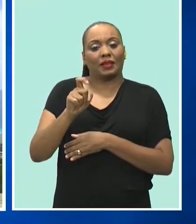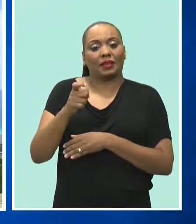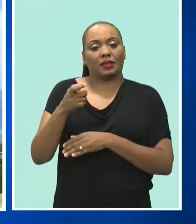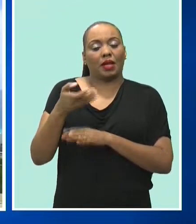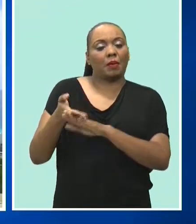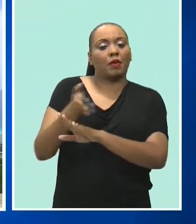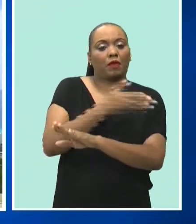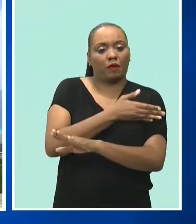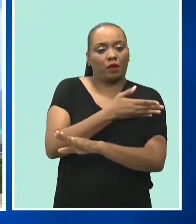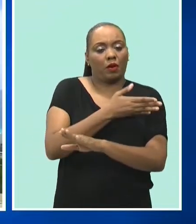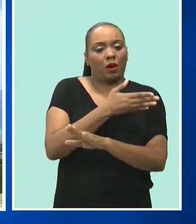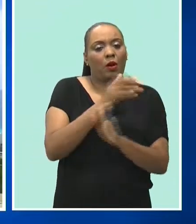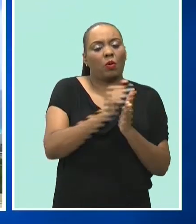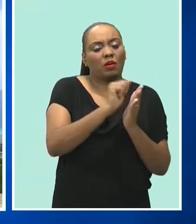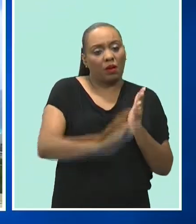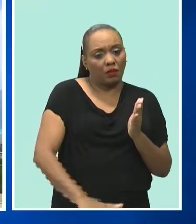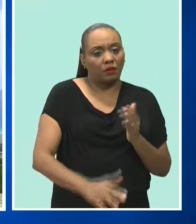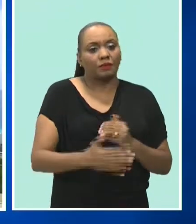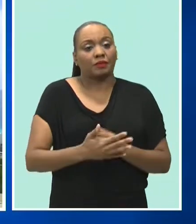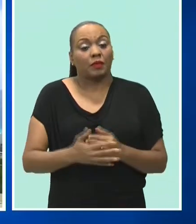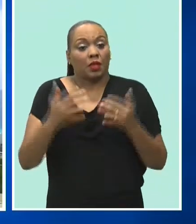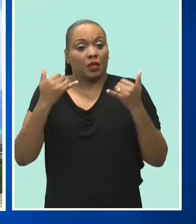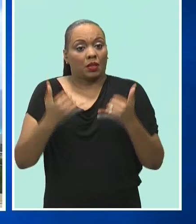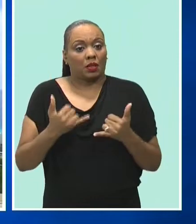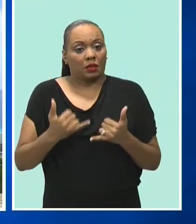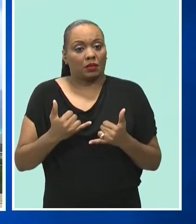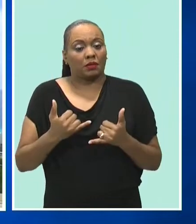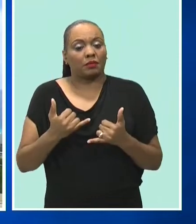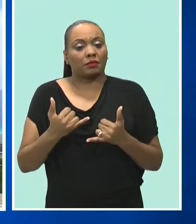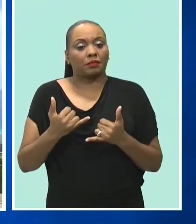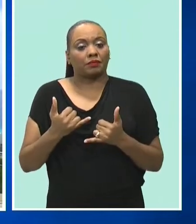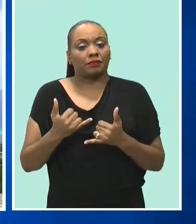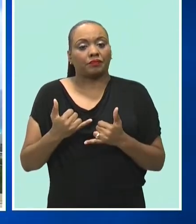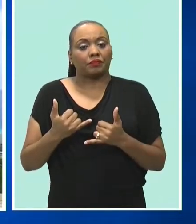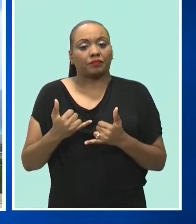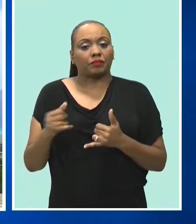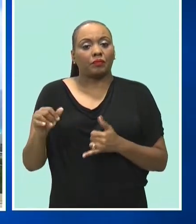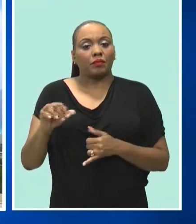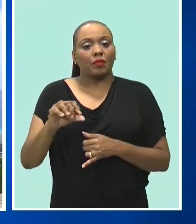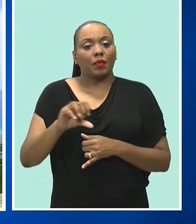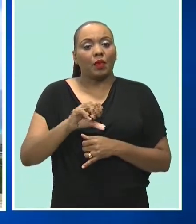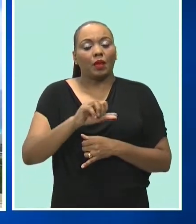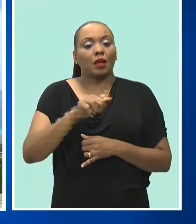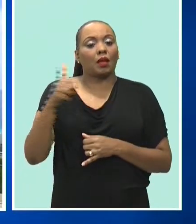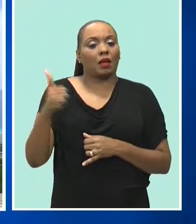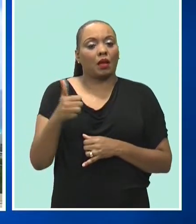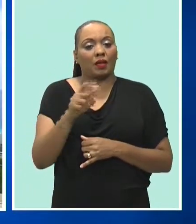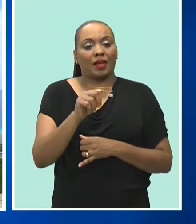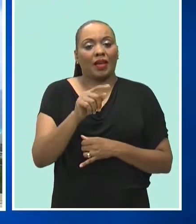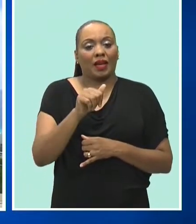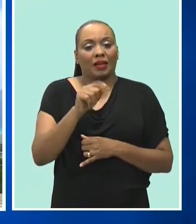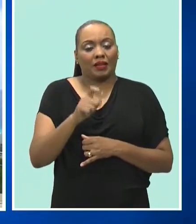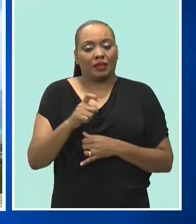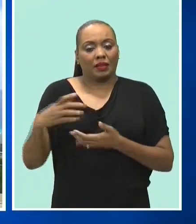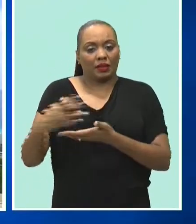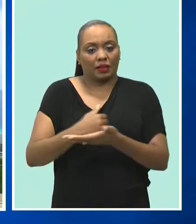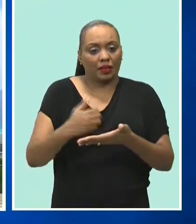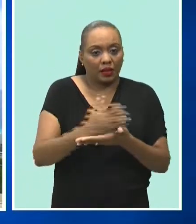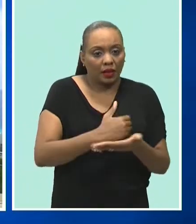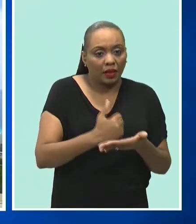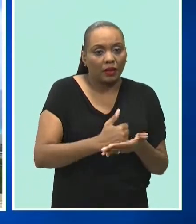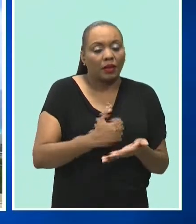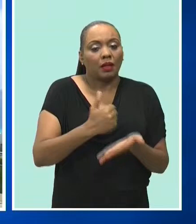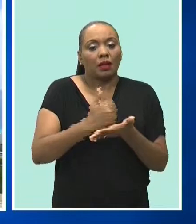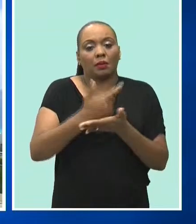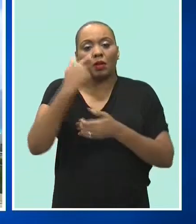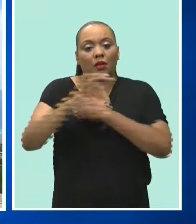flat during the period. Additionally, higher non-tax revenues contributed to the revenue intake as the foreign exchange fee